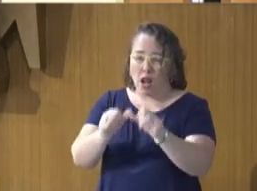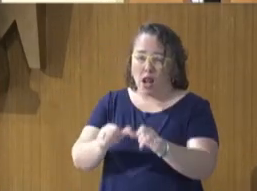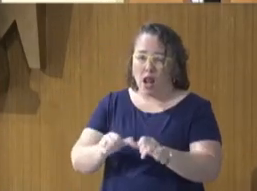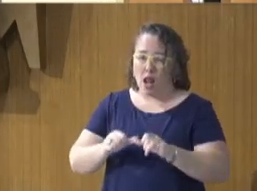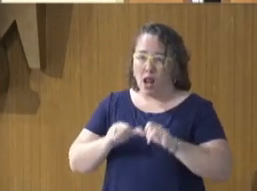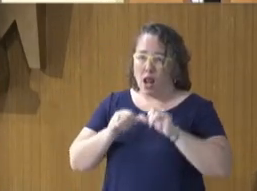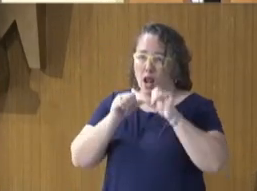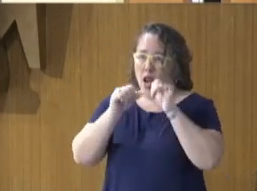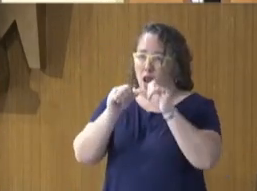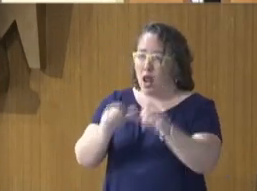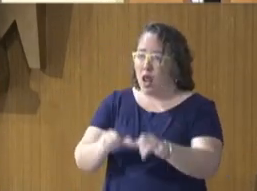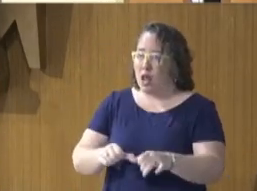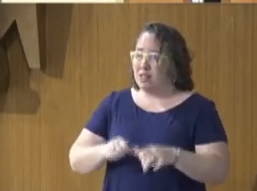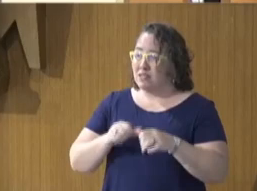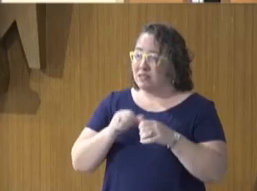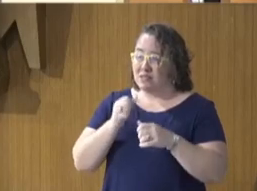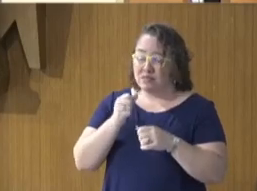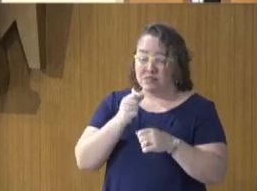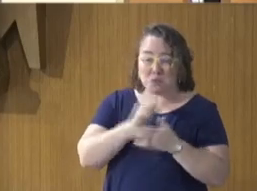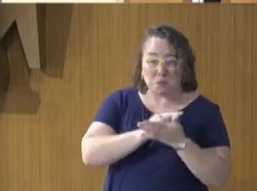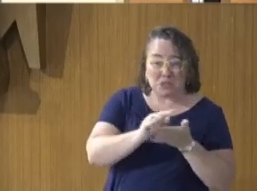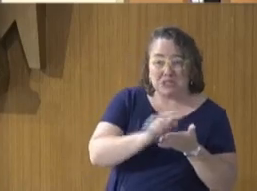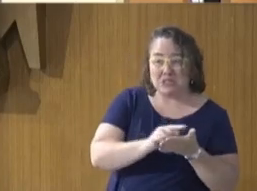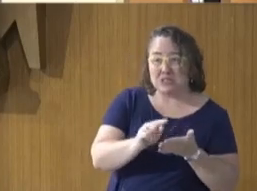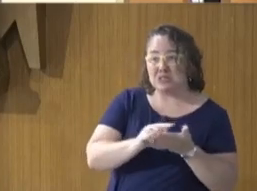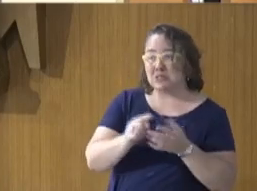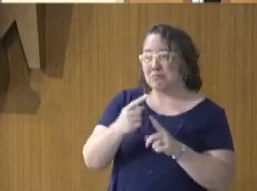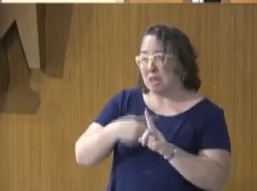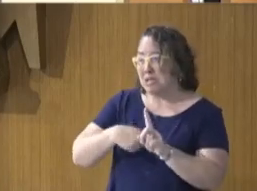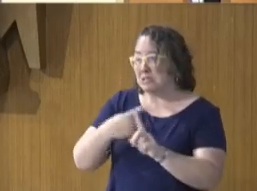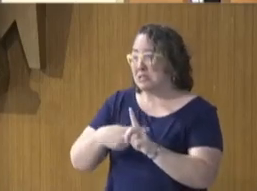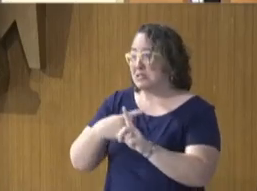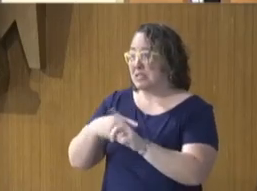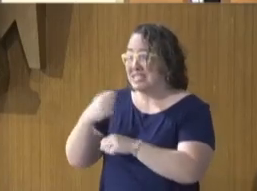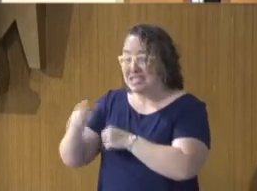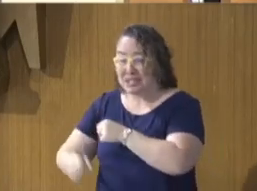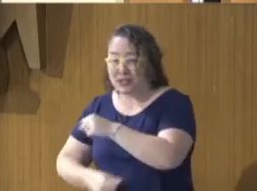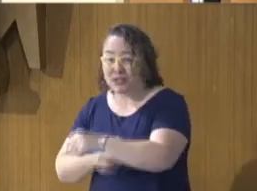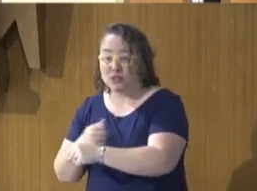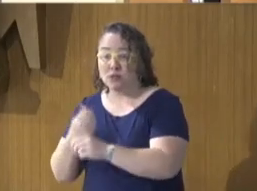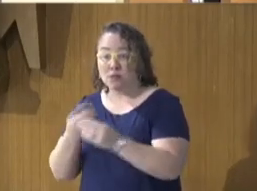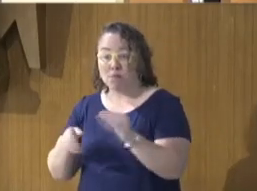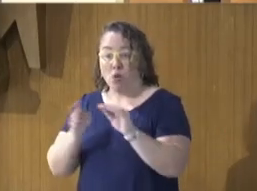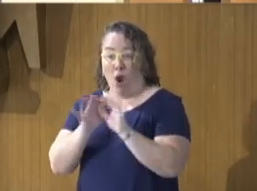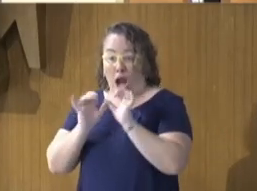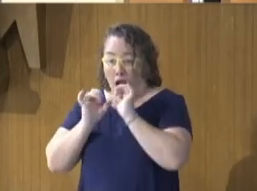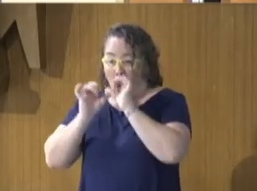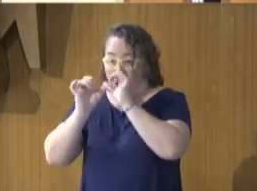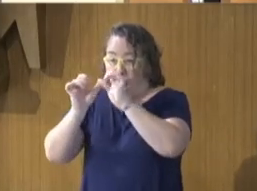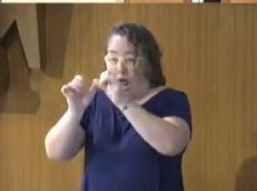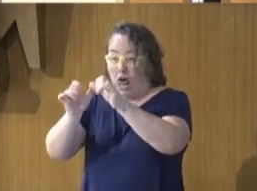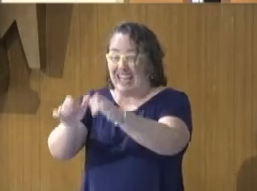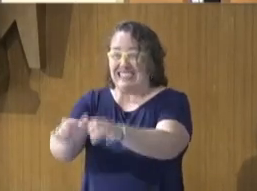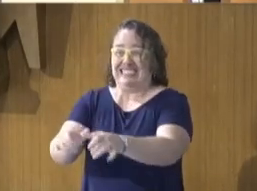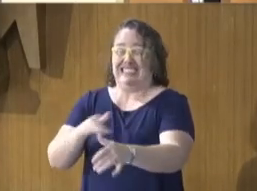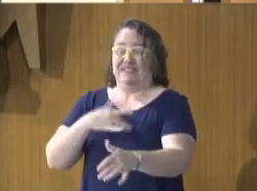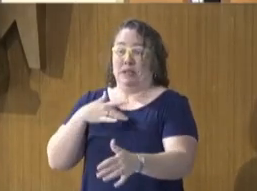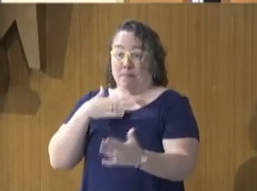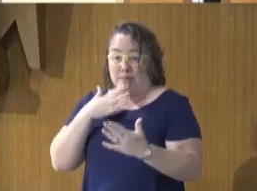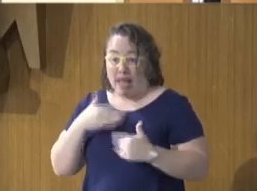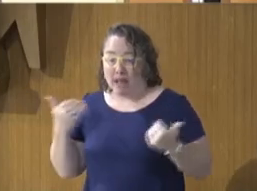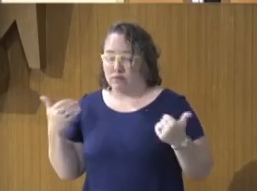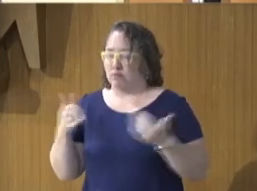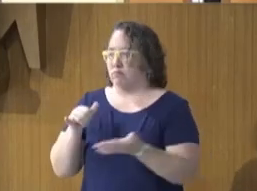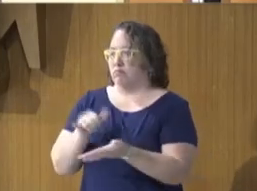and months, even years. It seems like the longer they go on, the harder it is to believe that something better is coming.